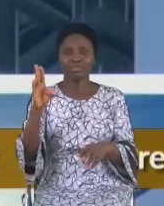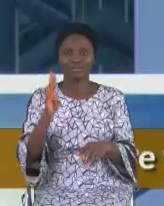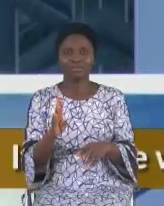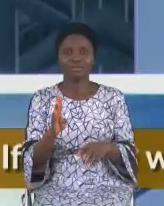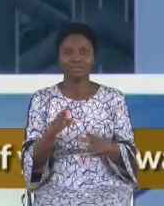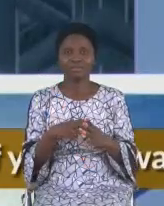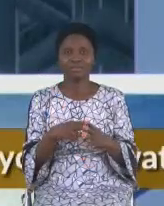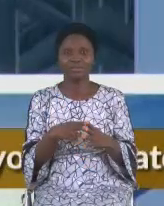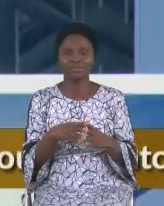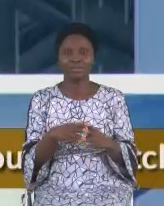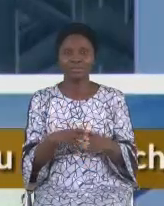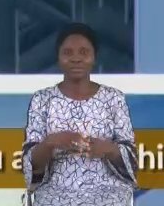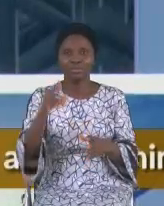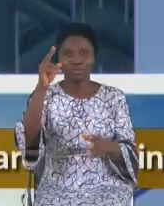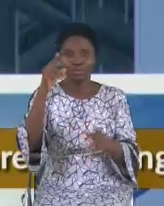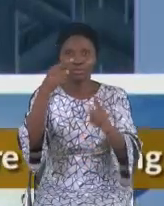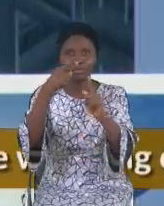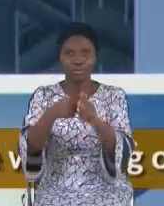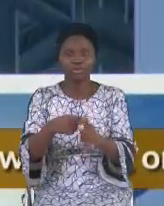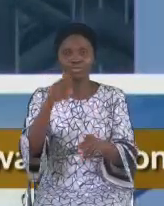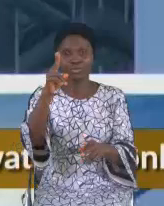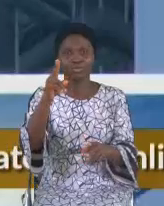+234 91 54 44 9263. I pick it again,